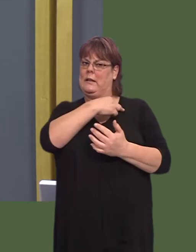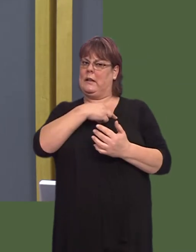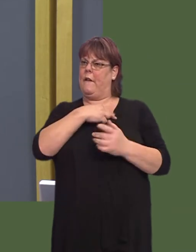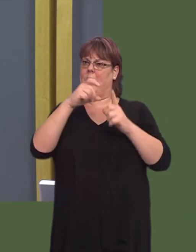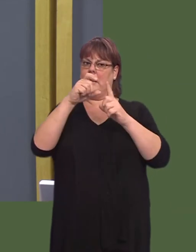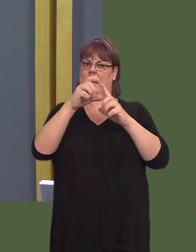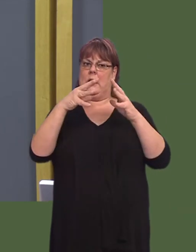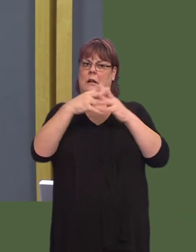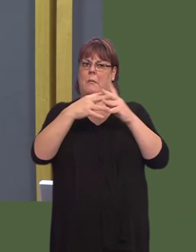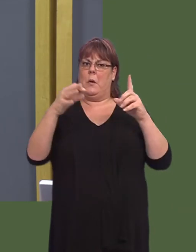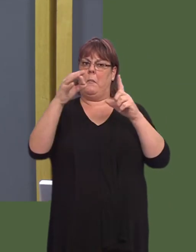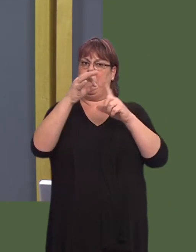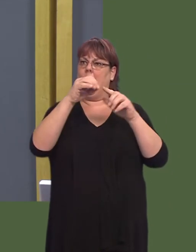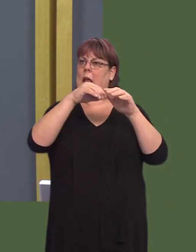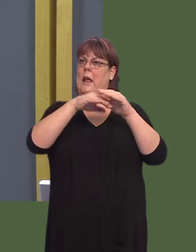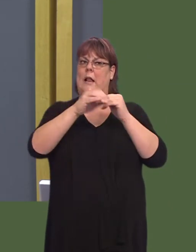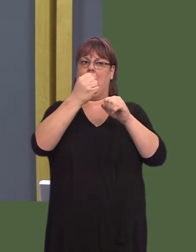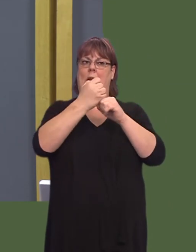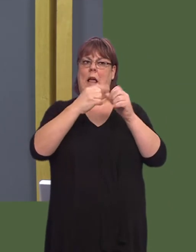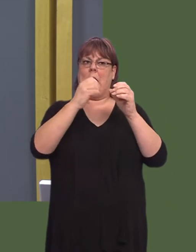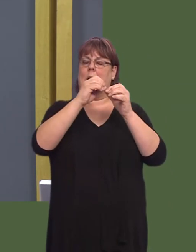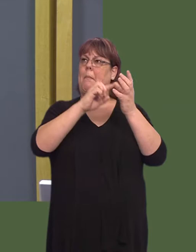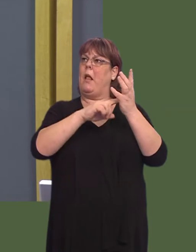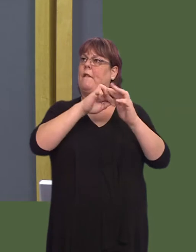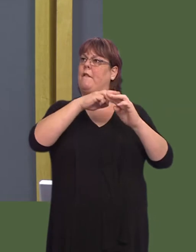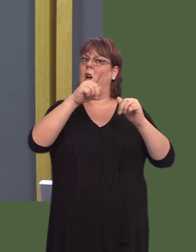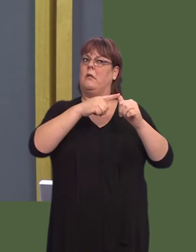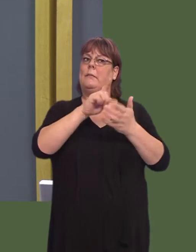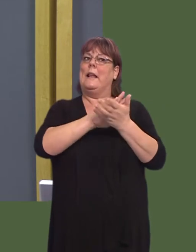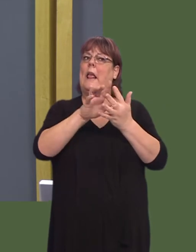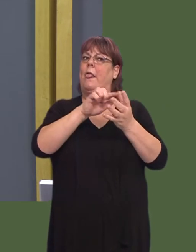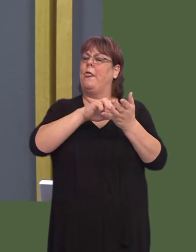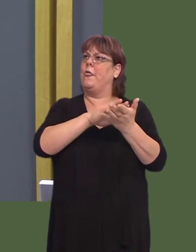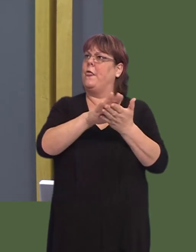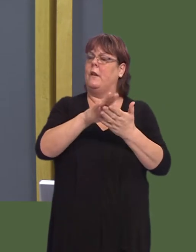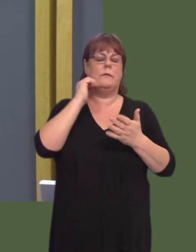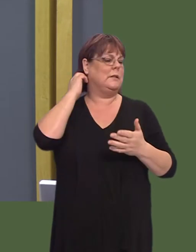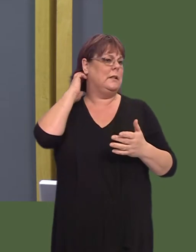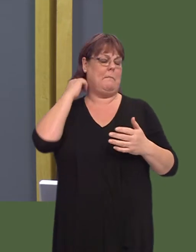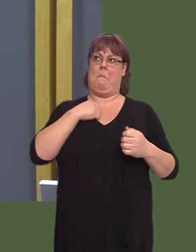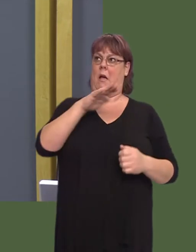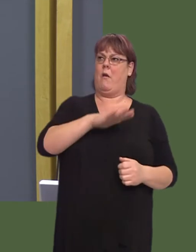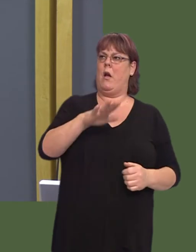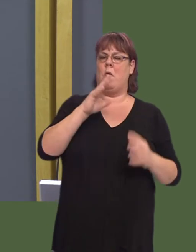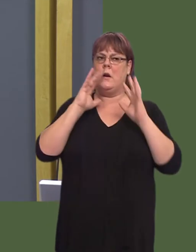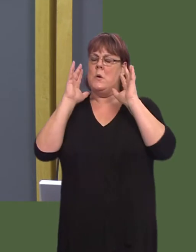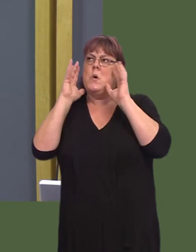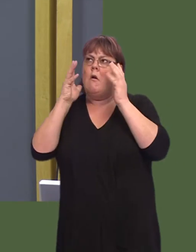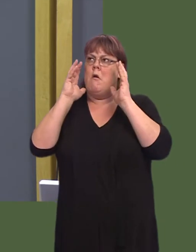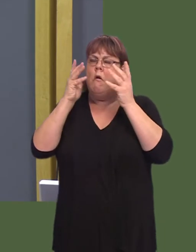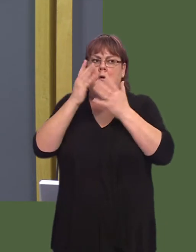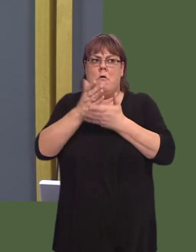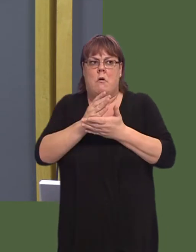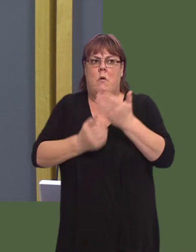number of the staff at the DWP office in Heath, in my constituency, are absolutely filled with uncertainty and concern at